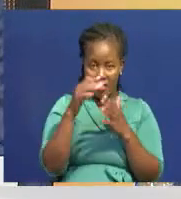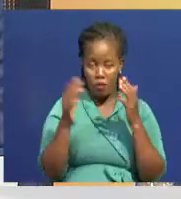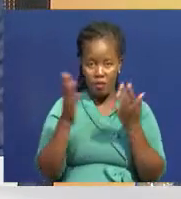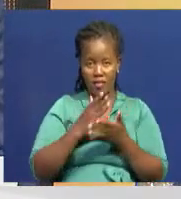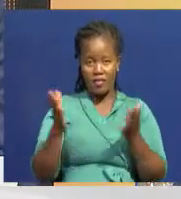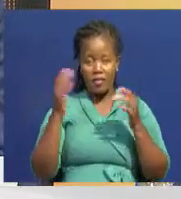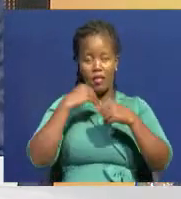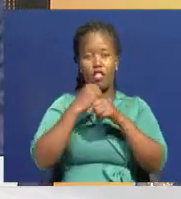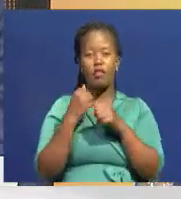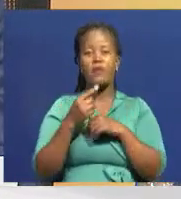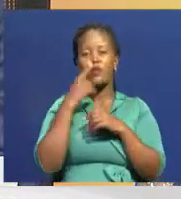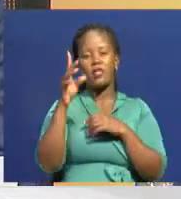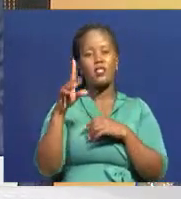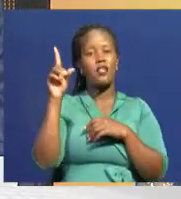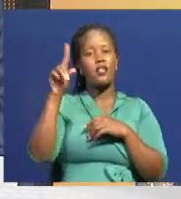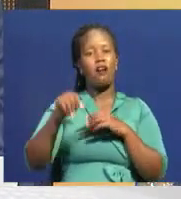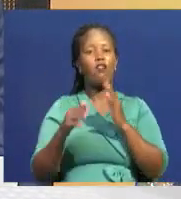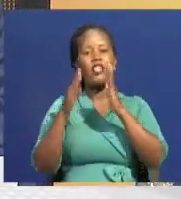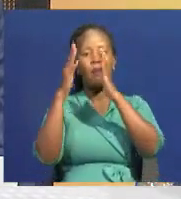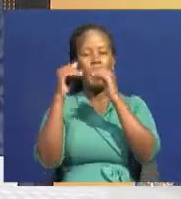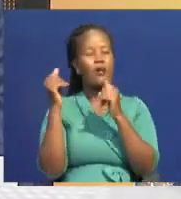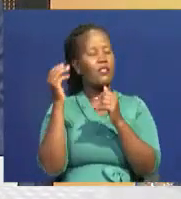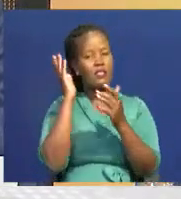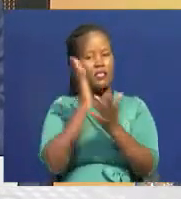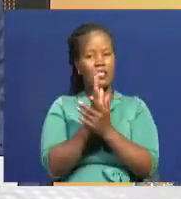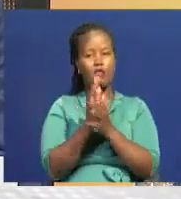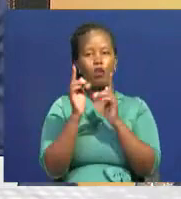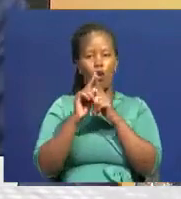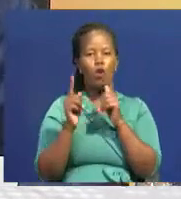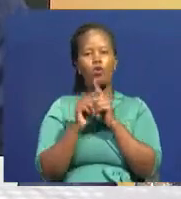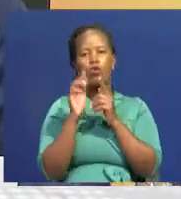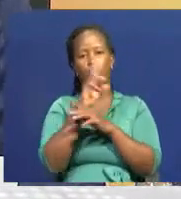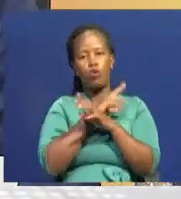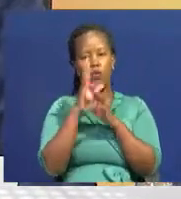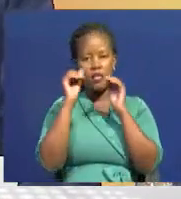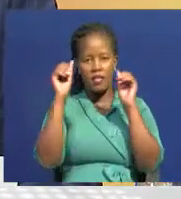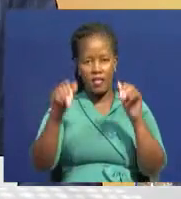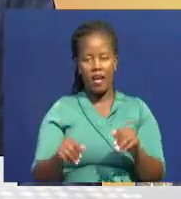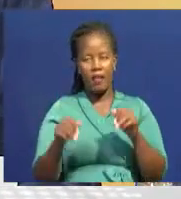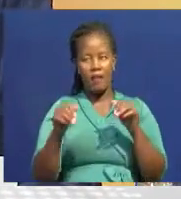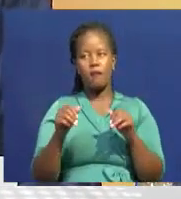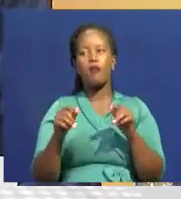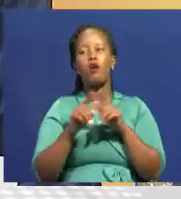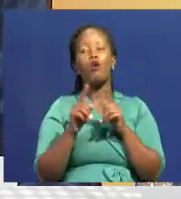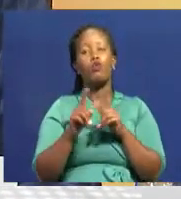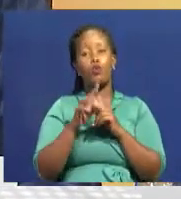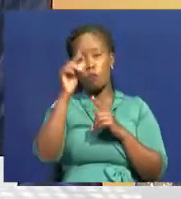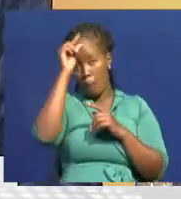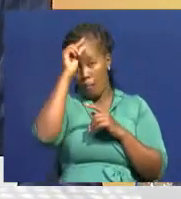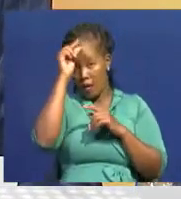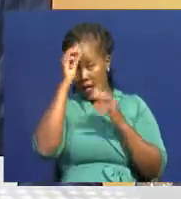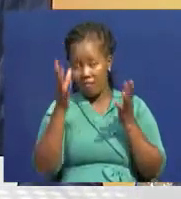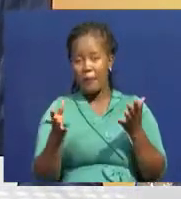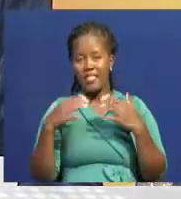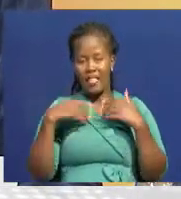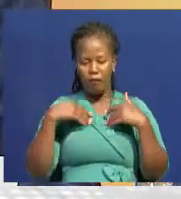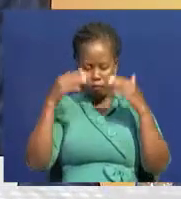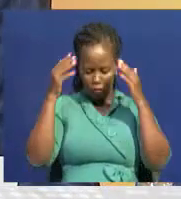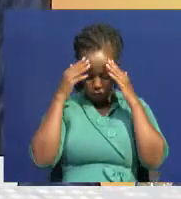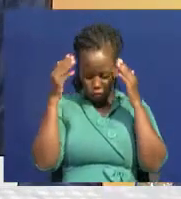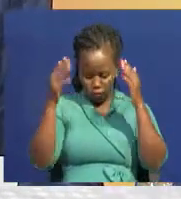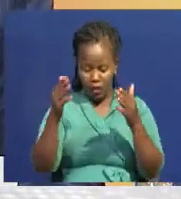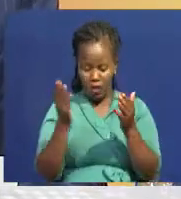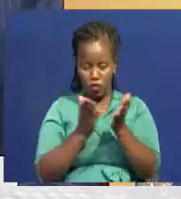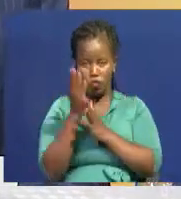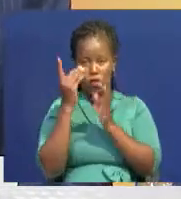this affordable housing one that is real, one that we can consume. And I think the government is already delving into that through the